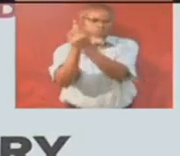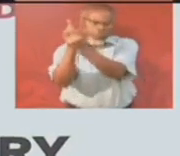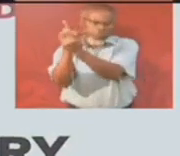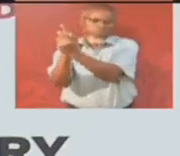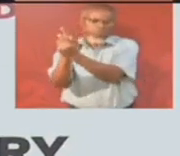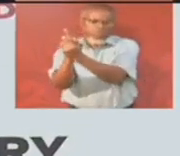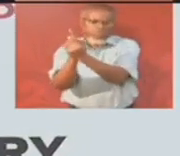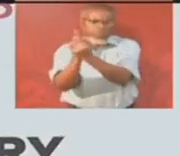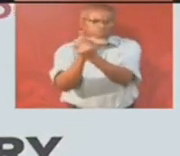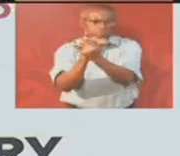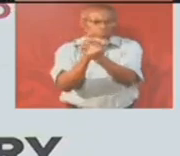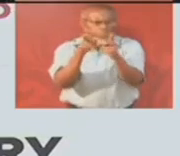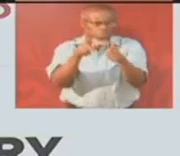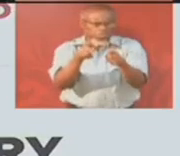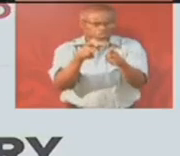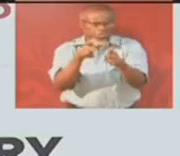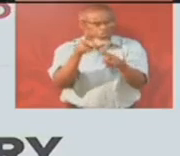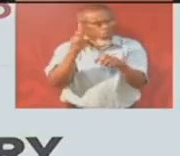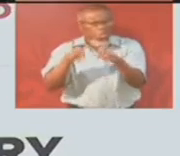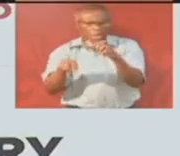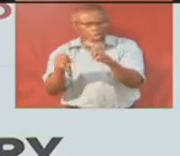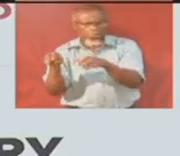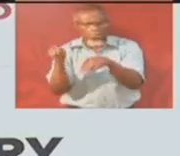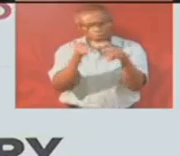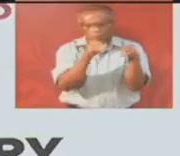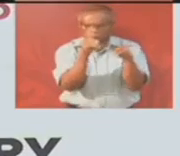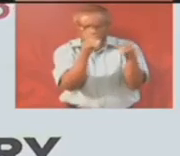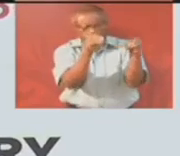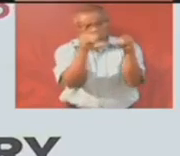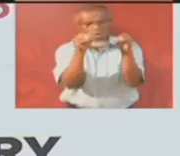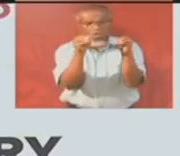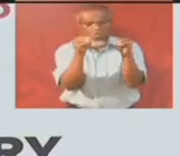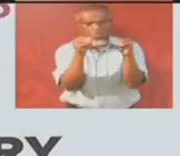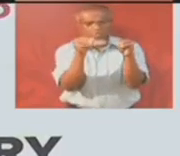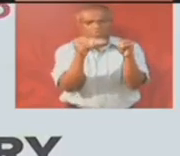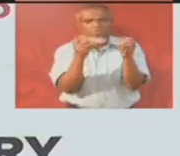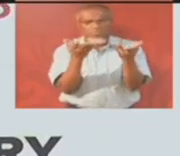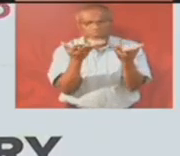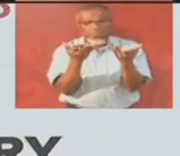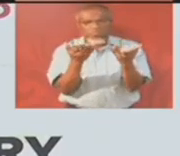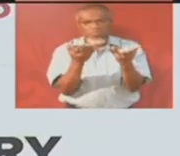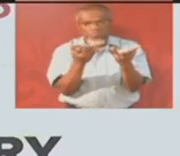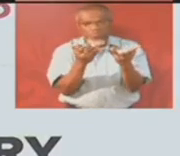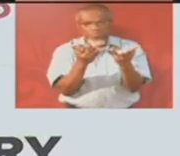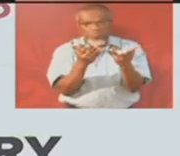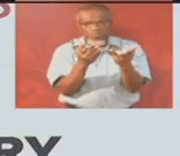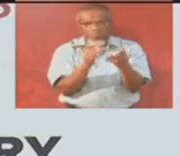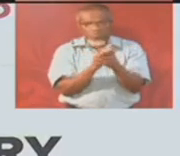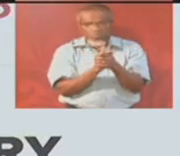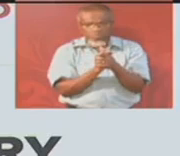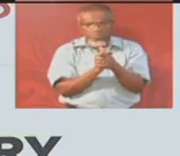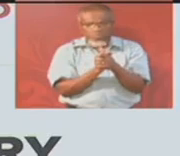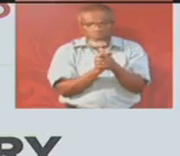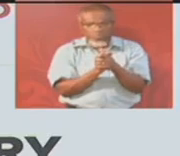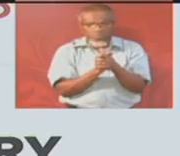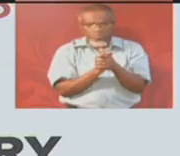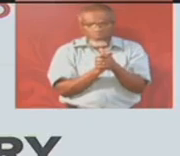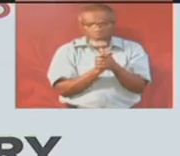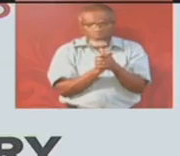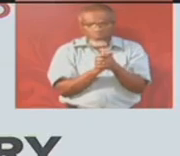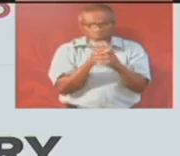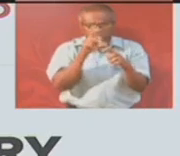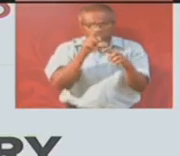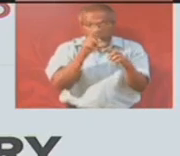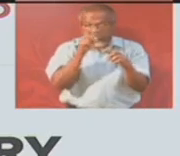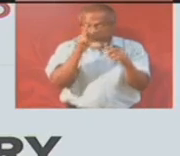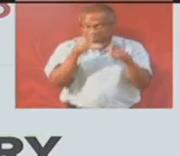have also reached out to my colleague, Minister Donna Cox, under her Ministry of Social Development and Family Services, to